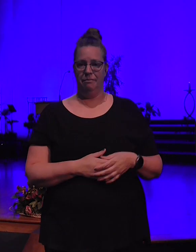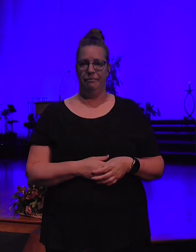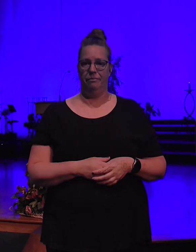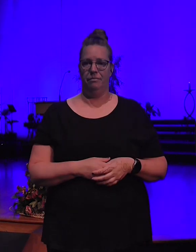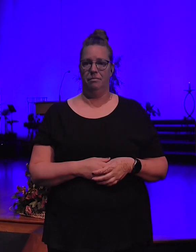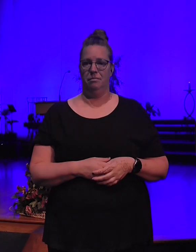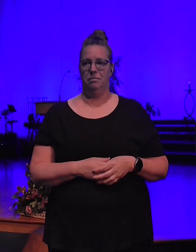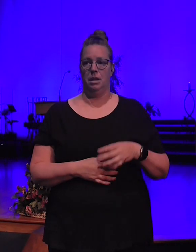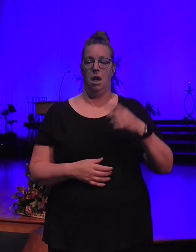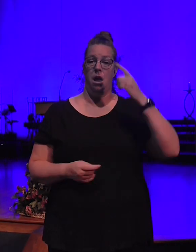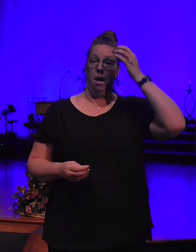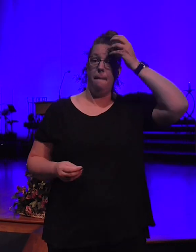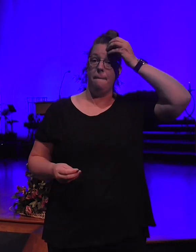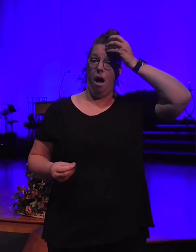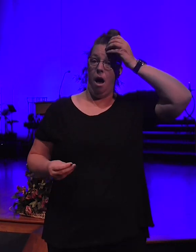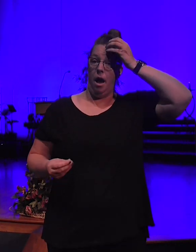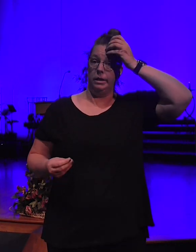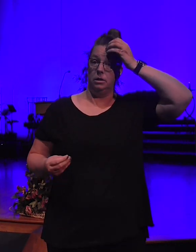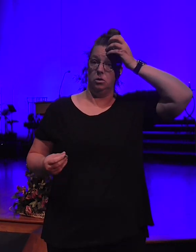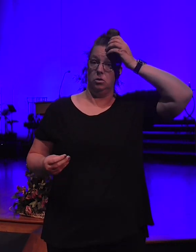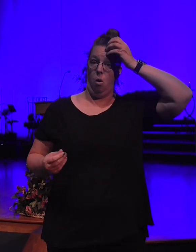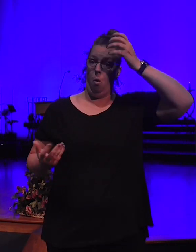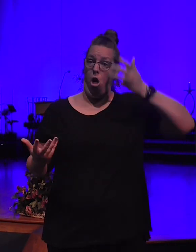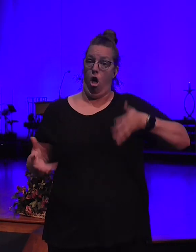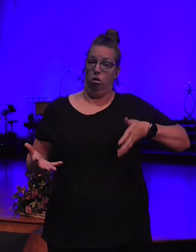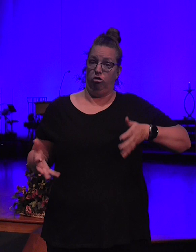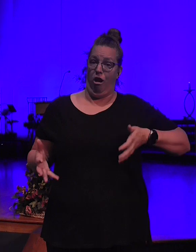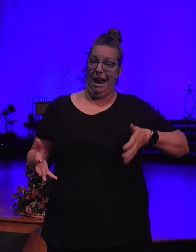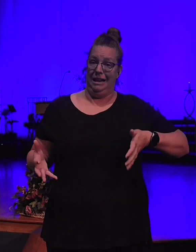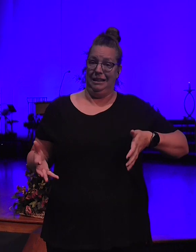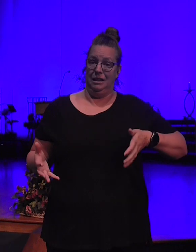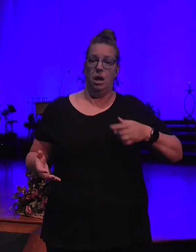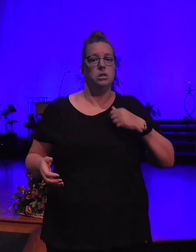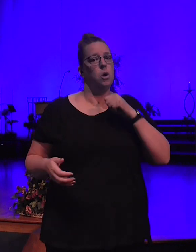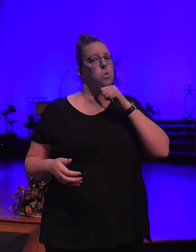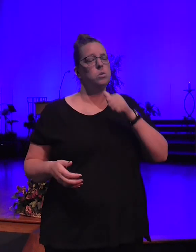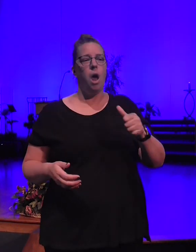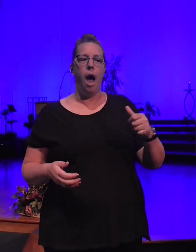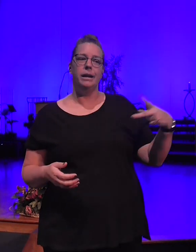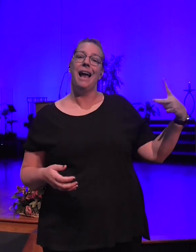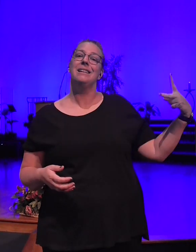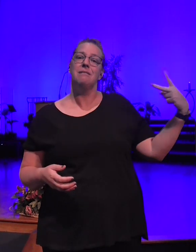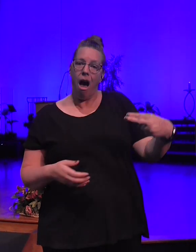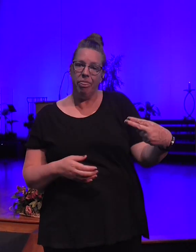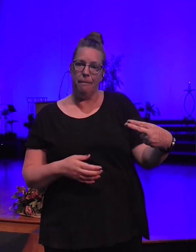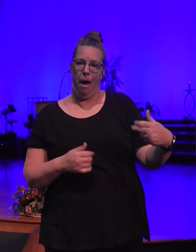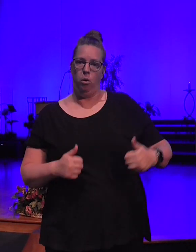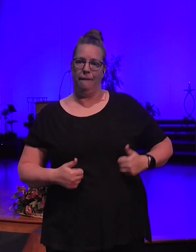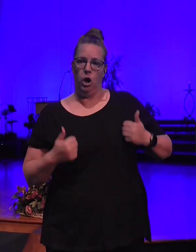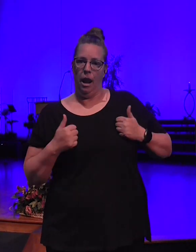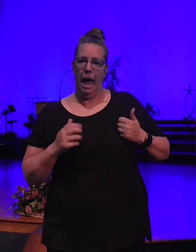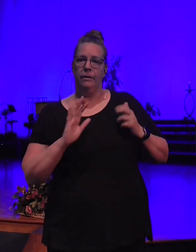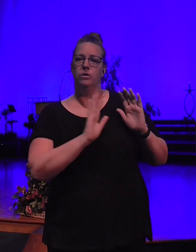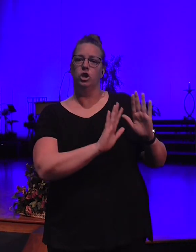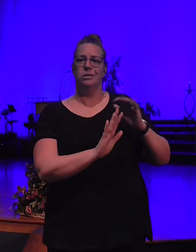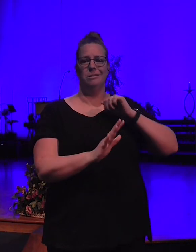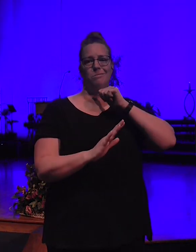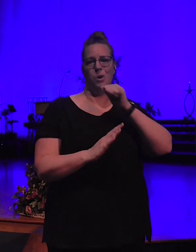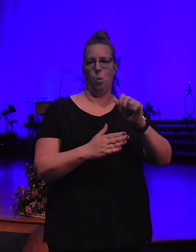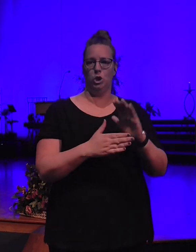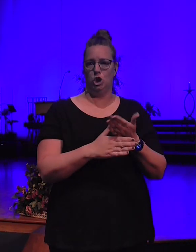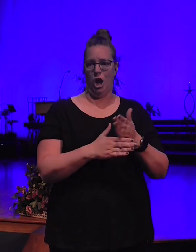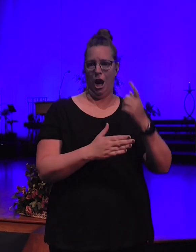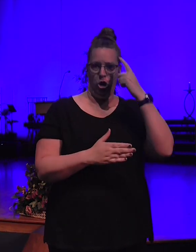your mind will do enough of that. And it's not that you're cutting these people out of your life. I just wouldn't share your dream with